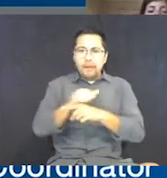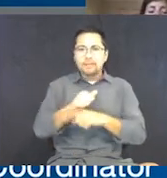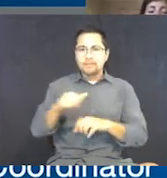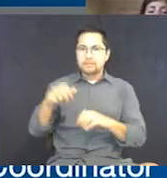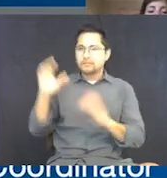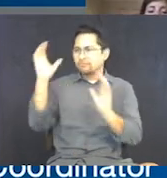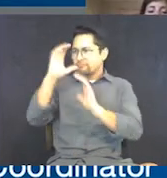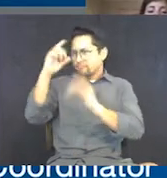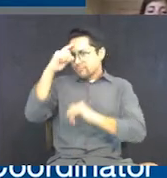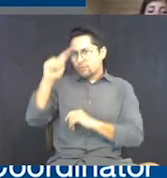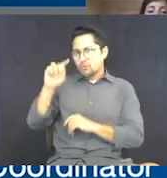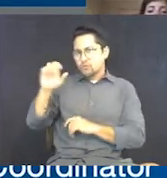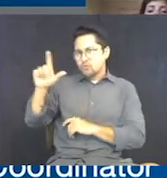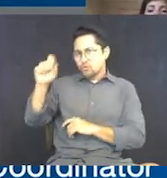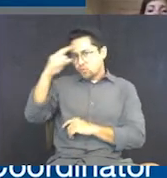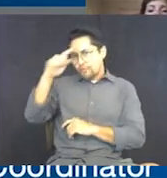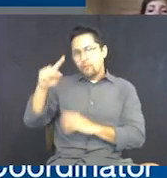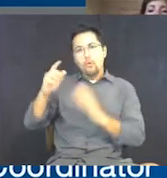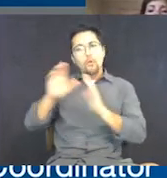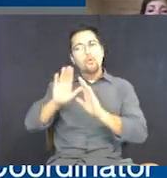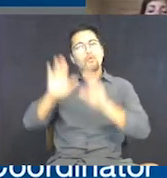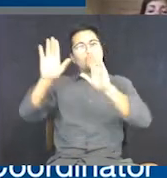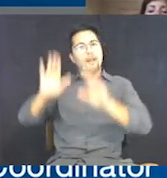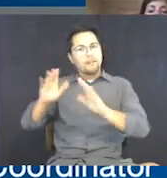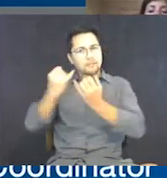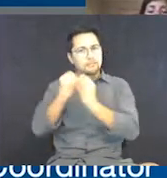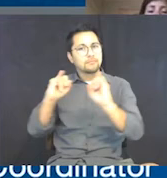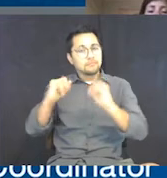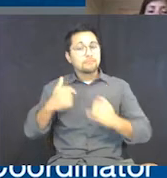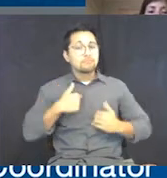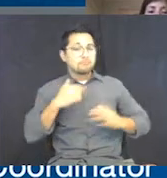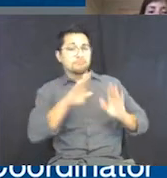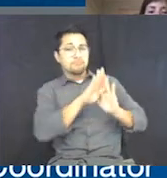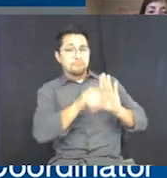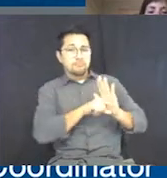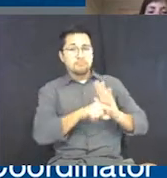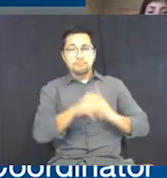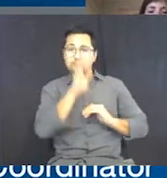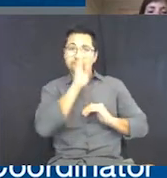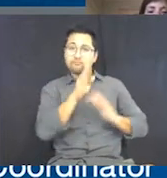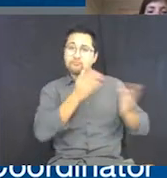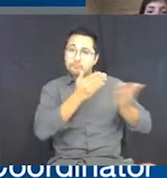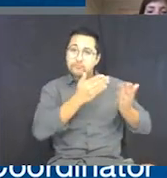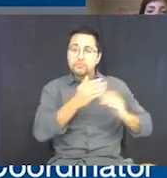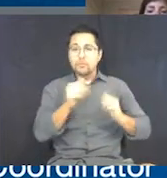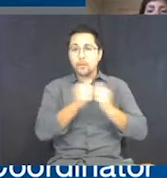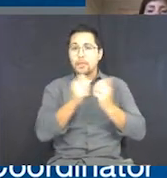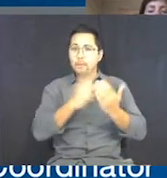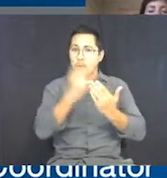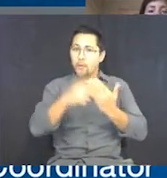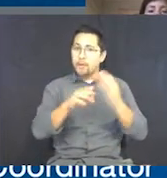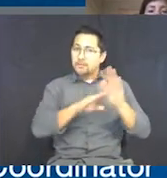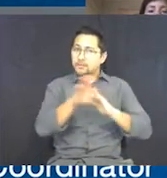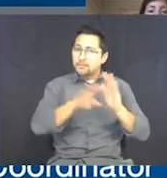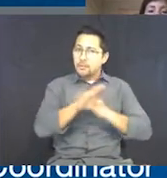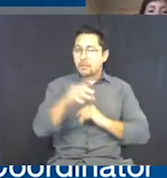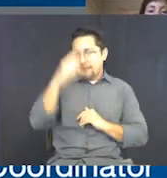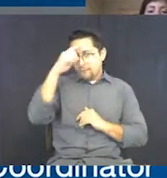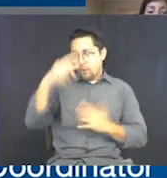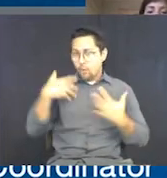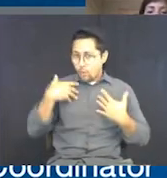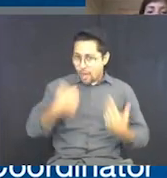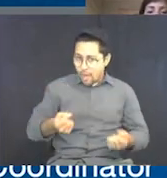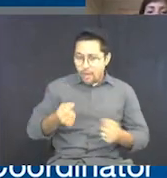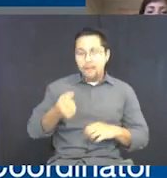greater independence. I have a professional background in direct service and program development in the areas of wellness